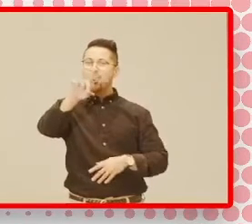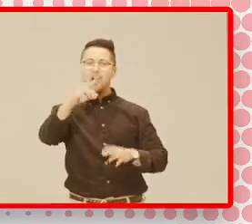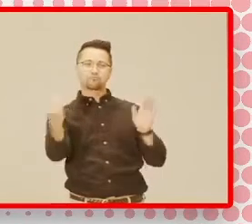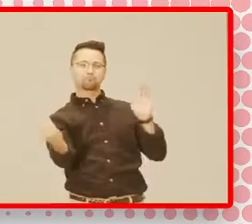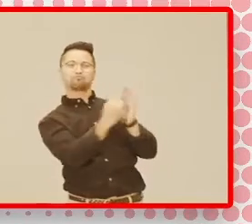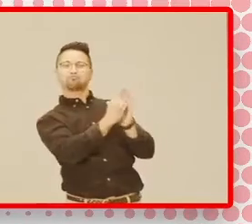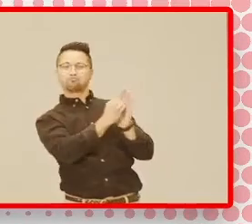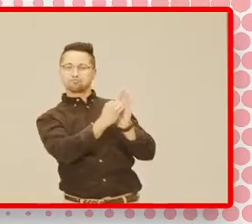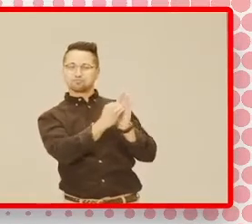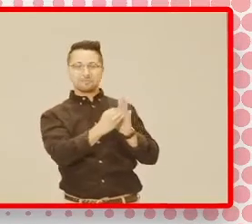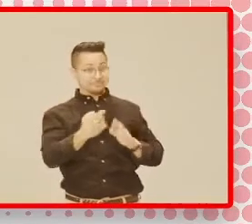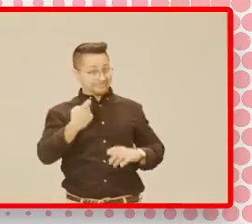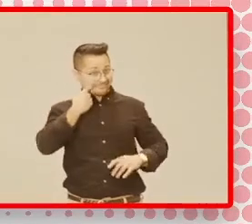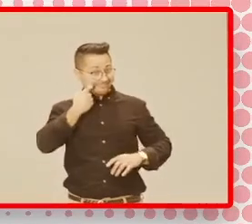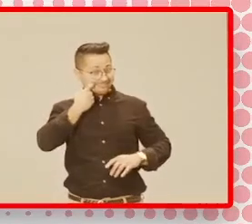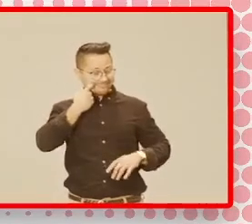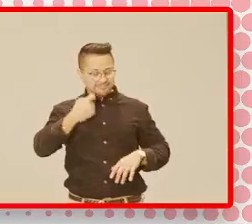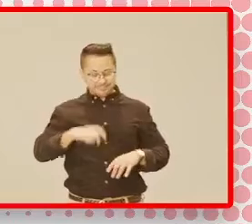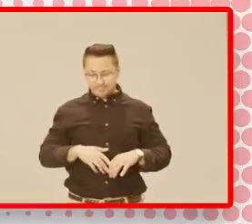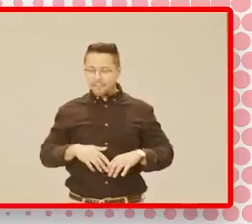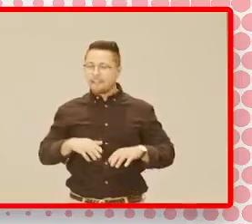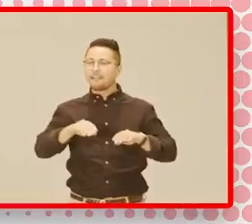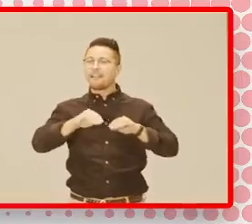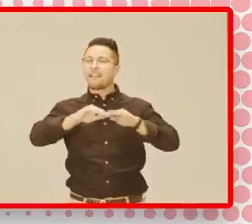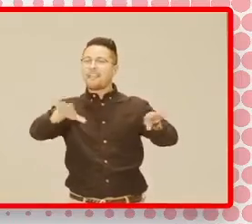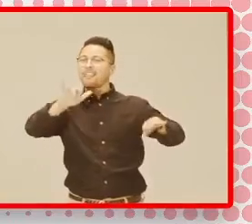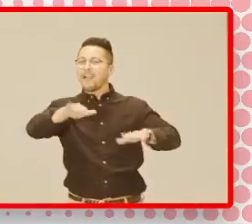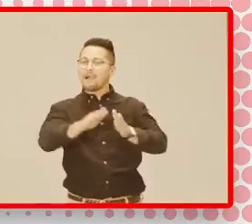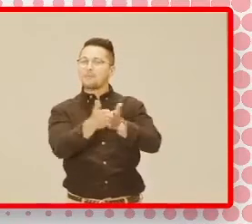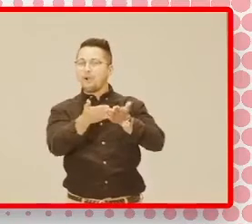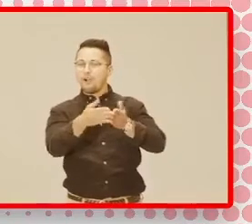We just released a children's book.